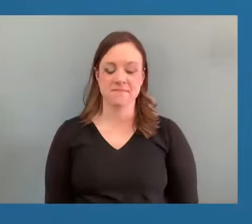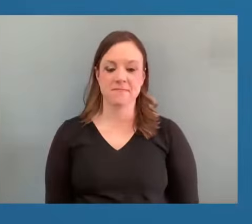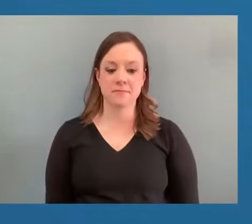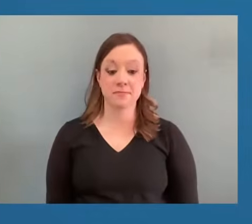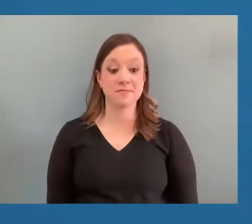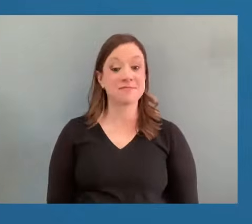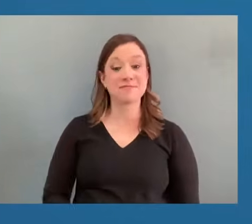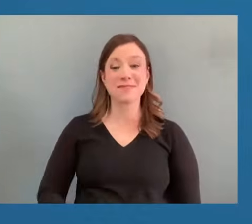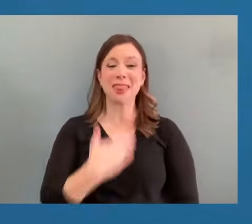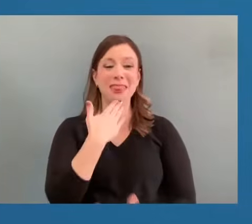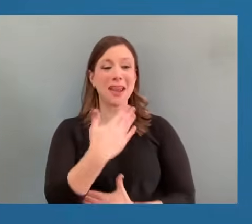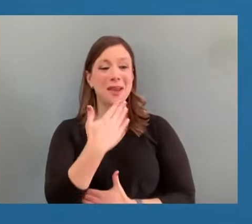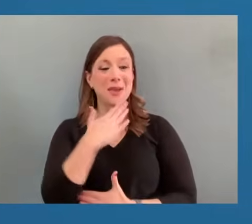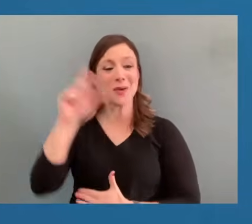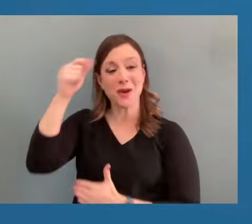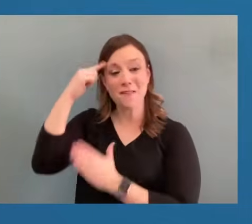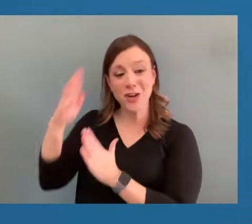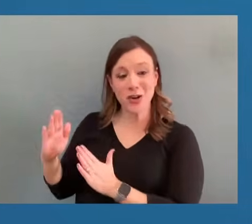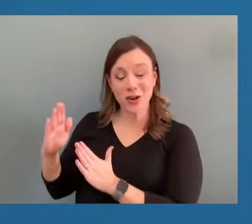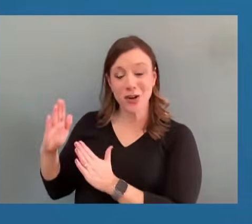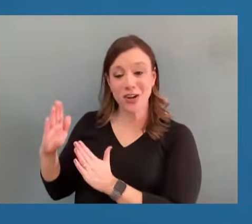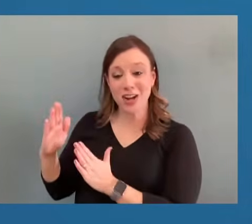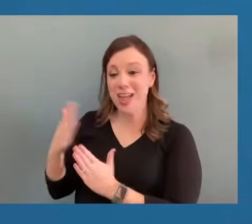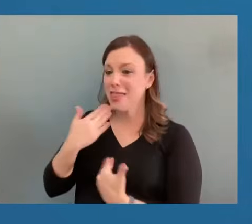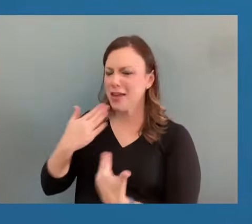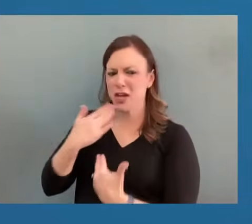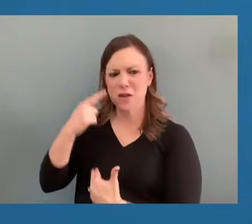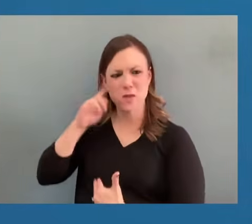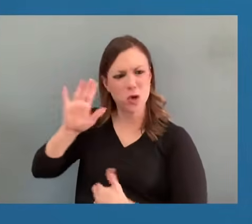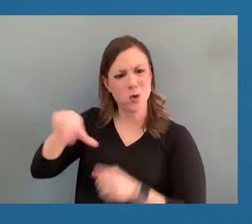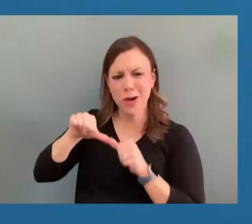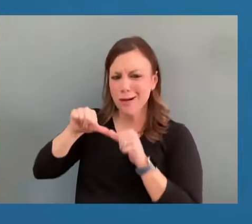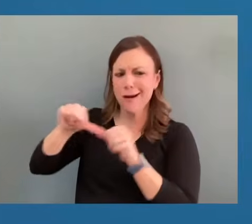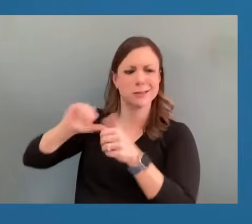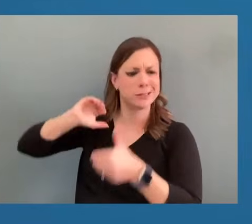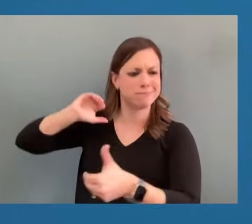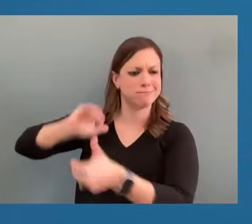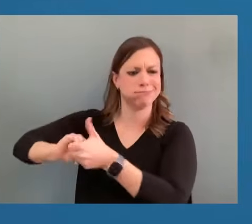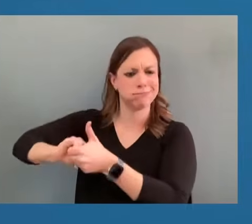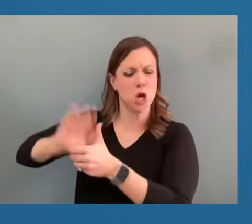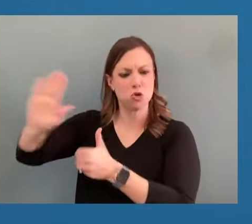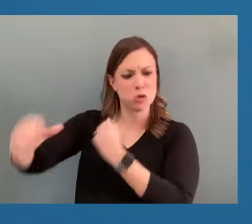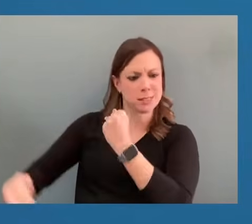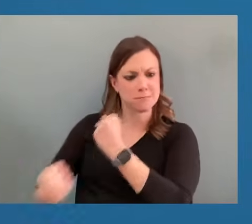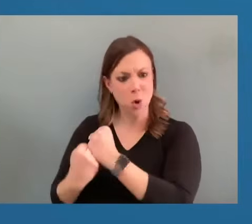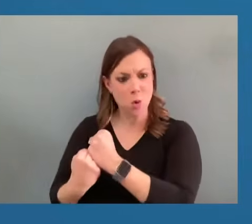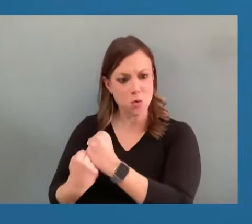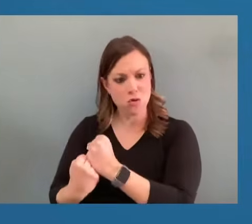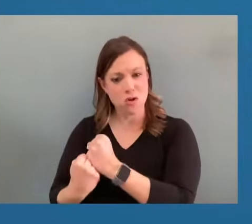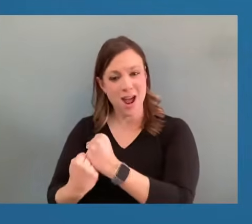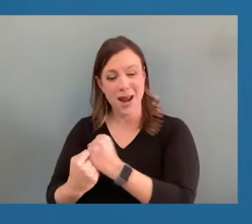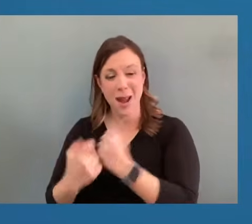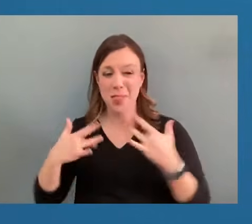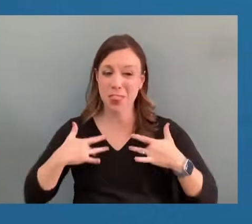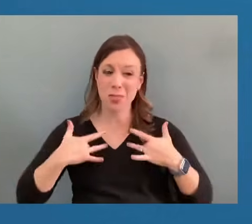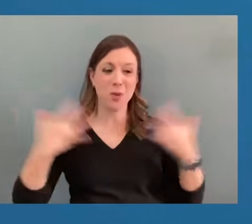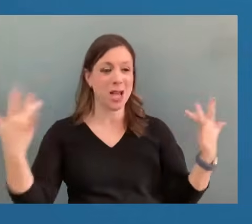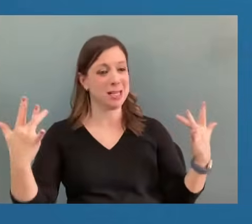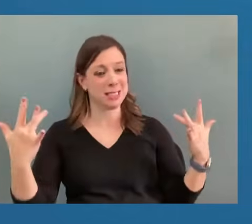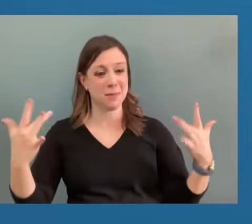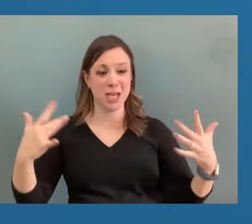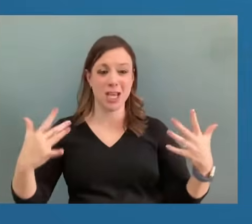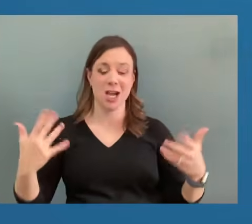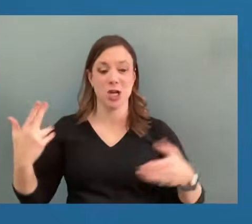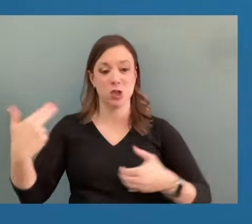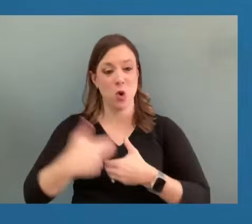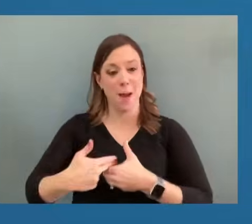Thank you, Governor. Thank you for your constant partnership, your support. And I'm thrilled to be joined by Mayor Mandami, who was a